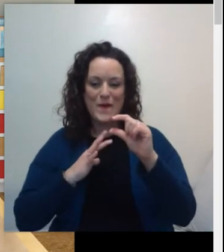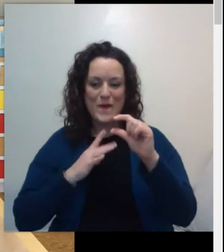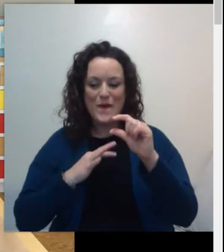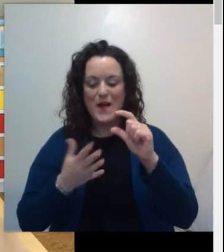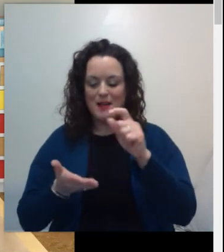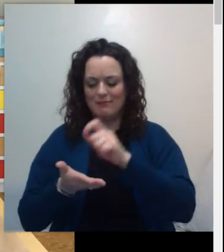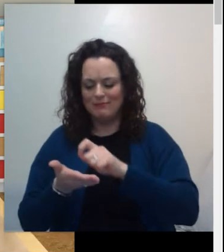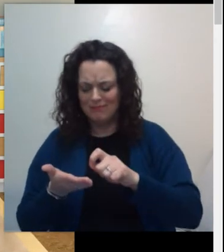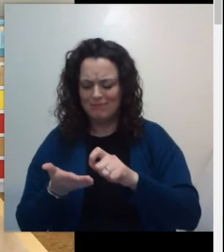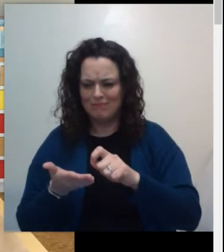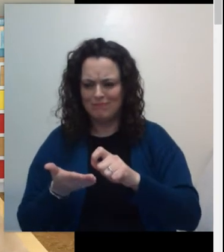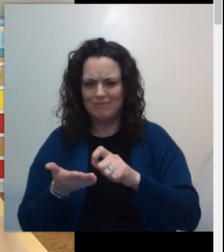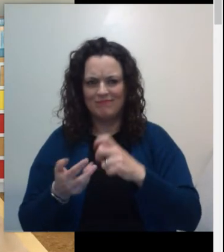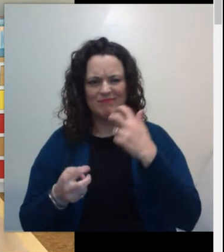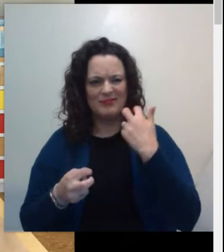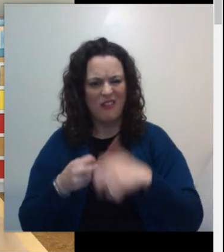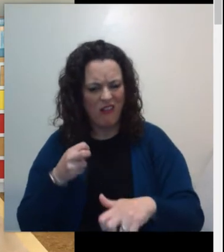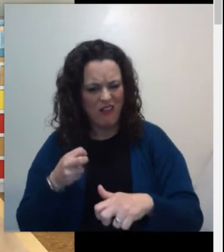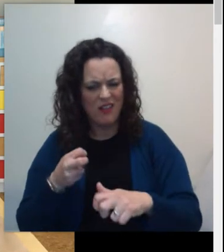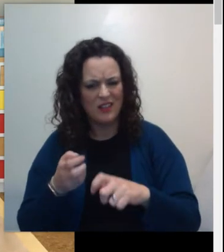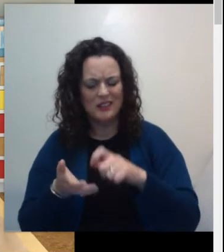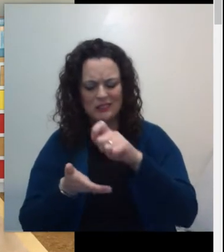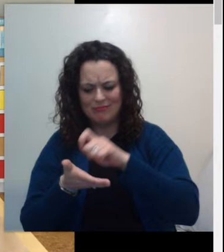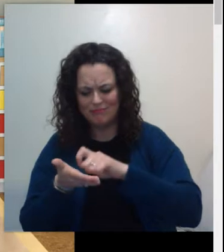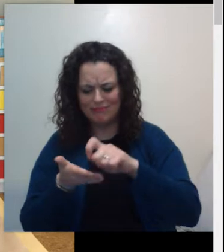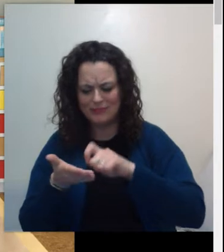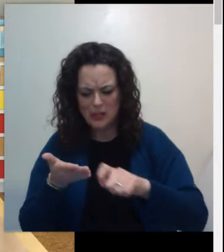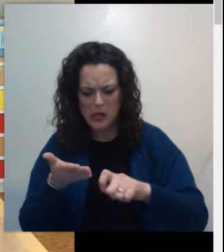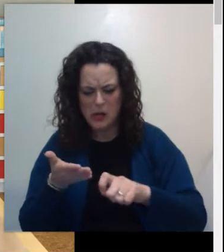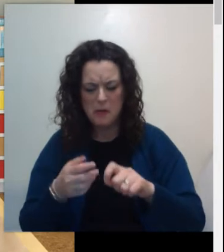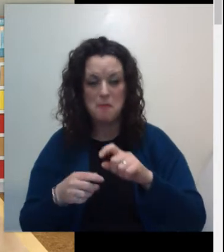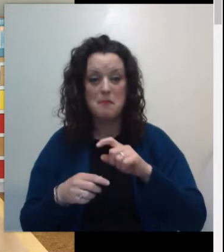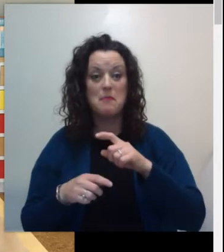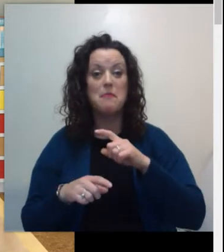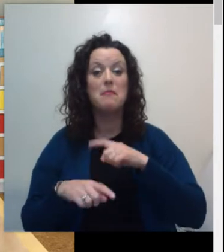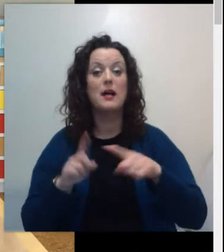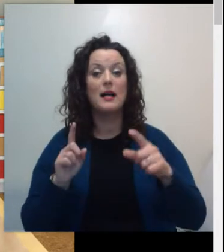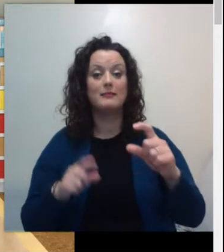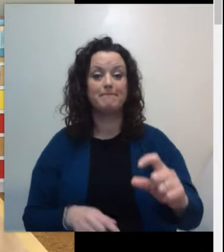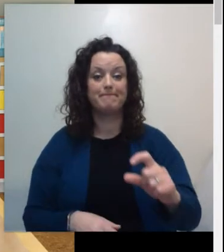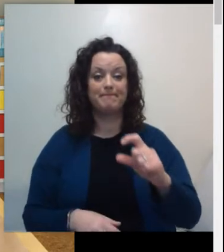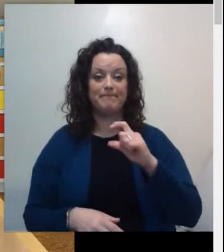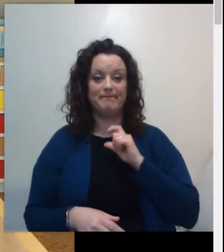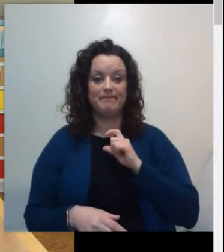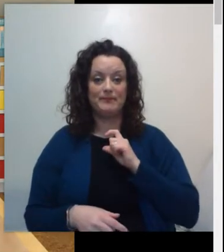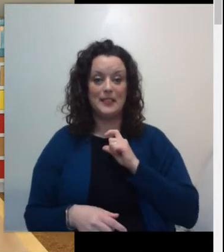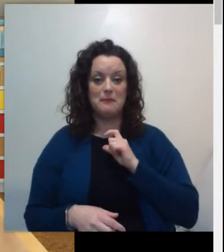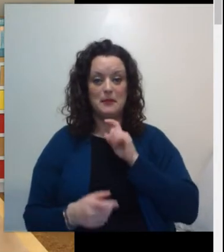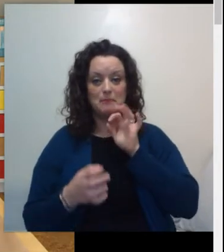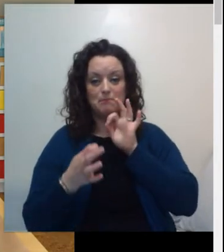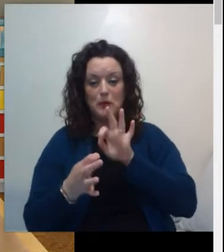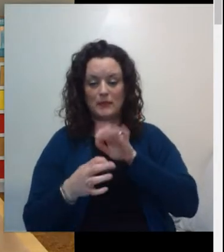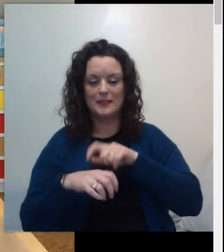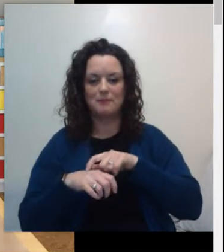draw with. But it came at just the right time. Hard.